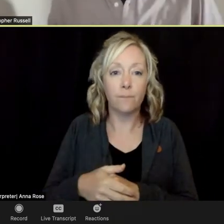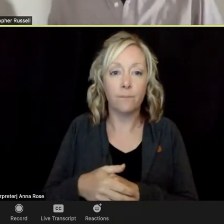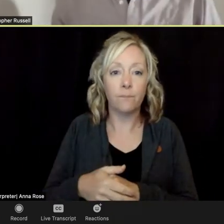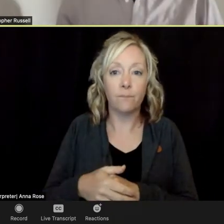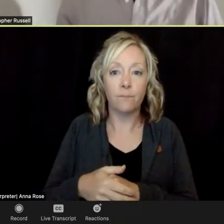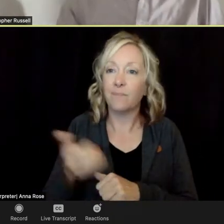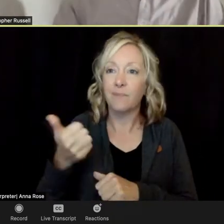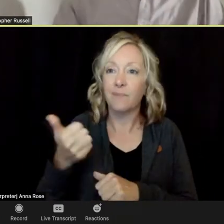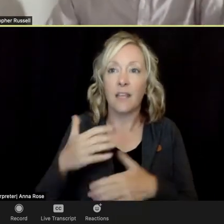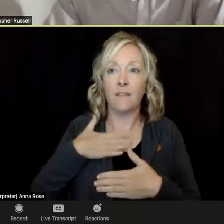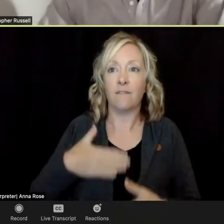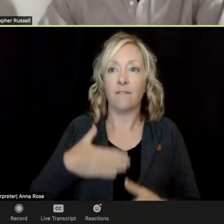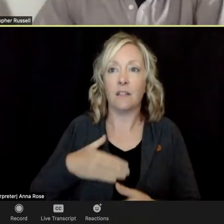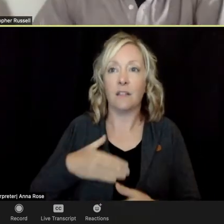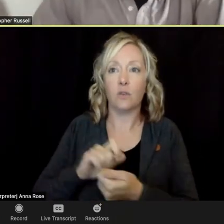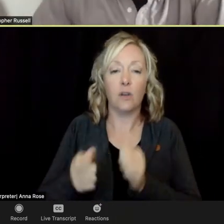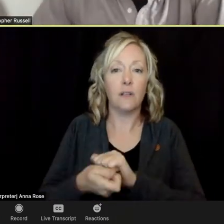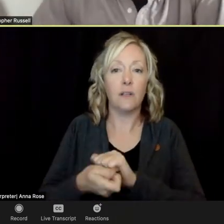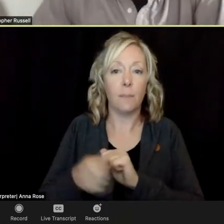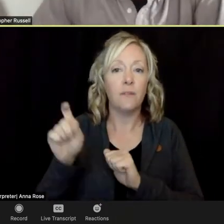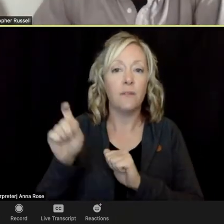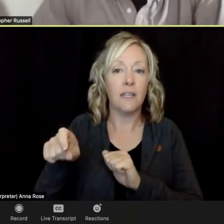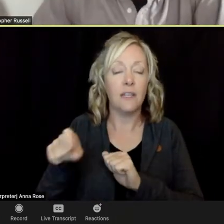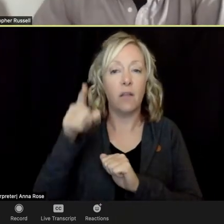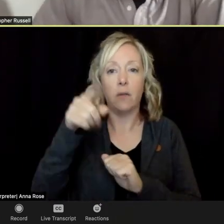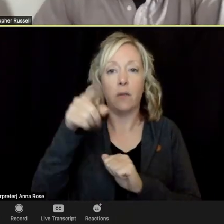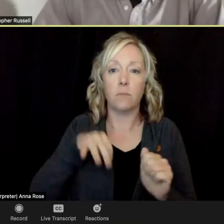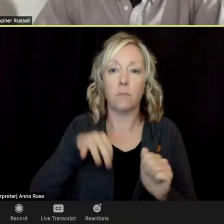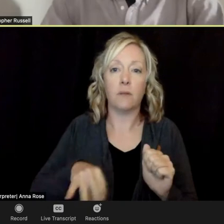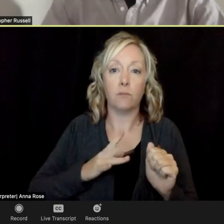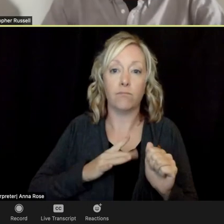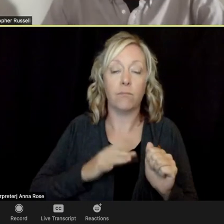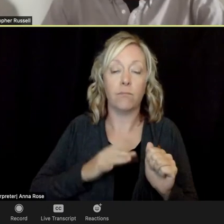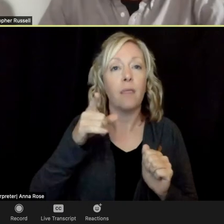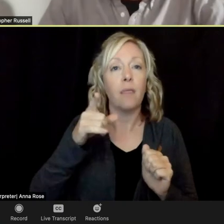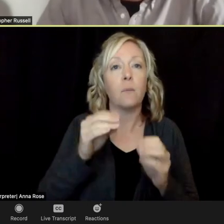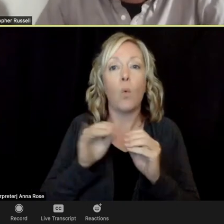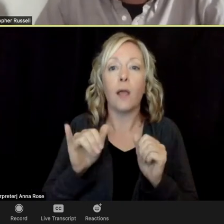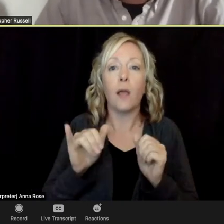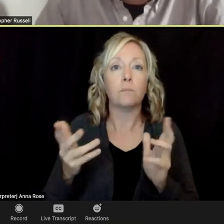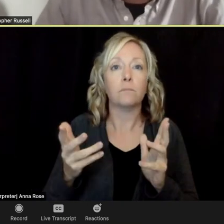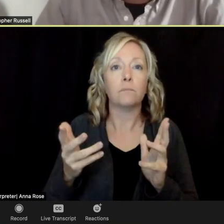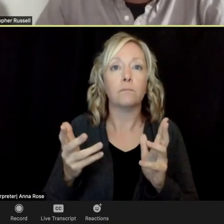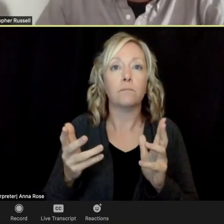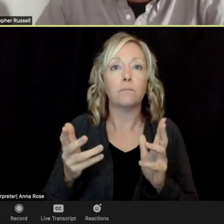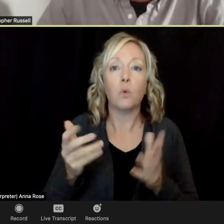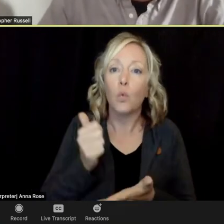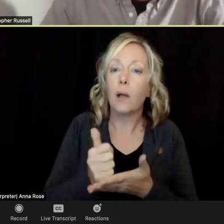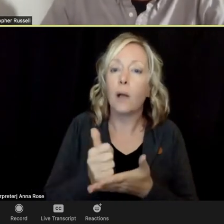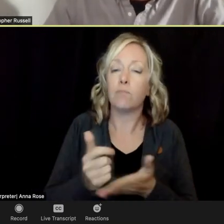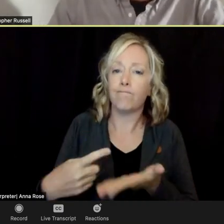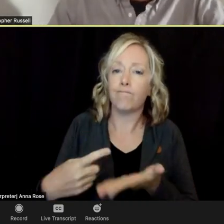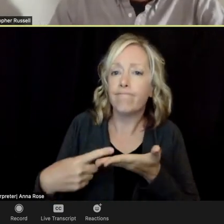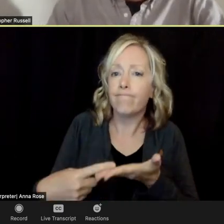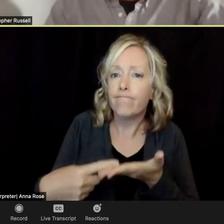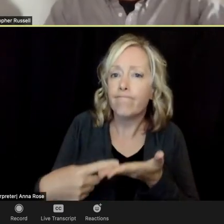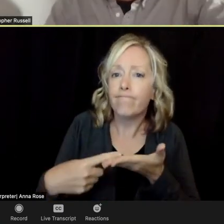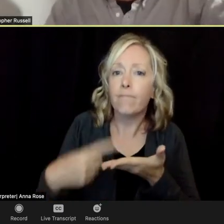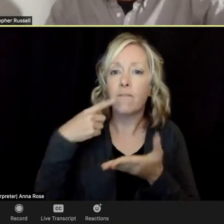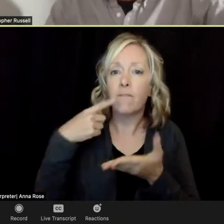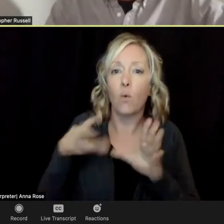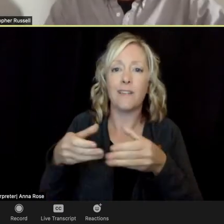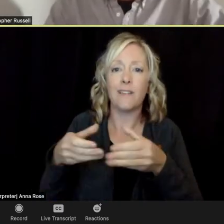physical adaptive need. So this is more like a conversation piece, a conversation tool for the